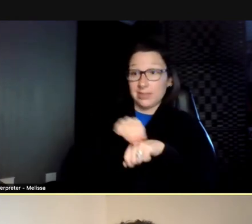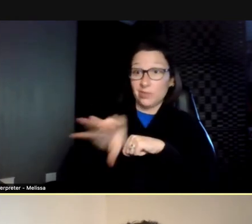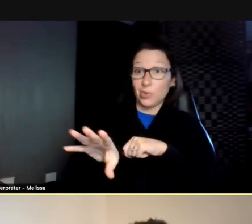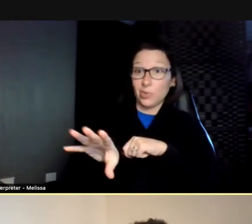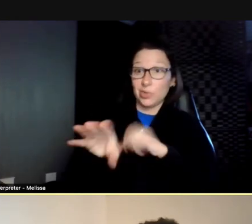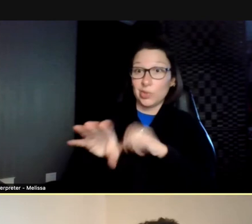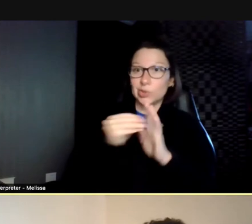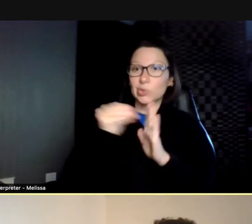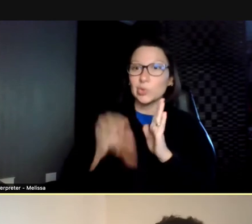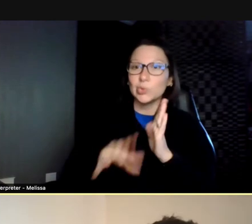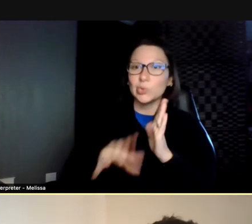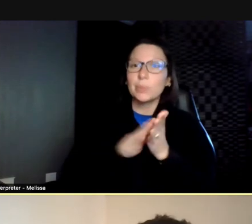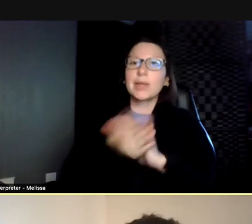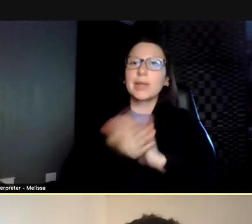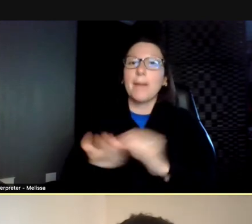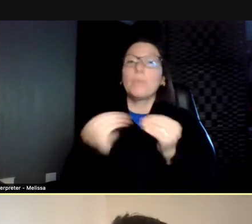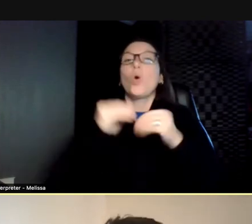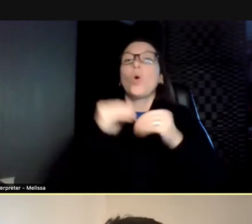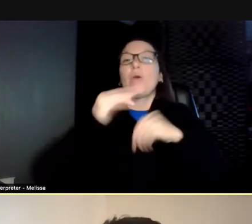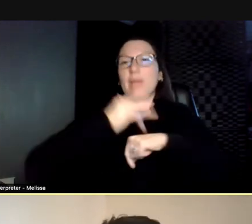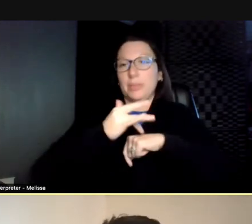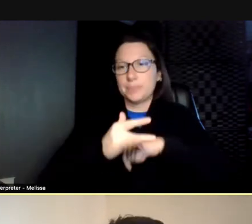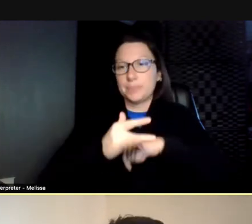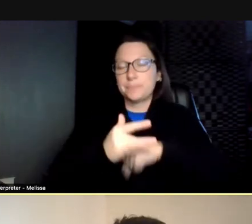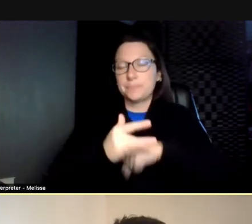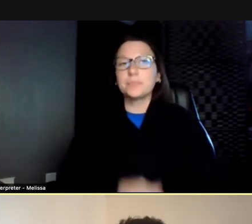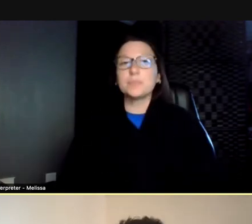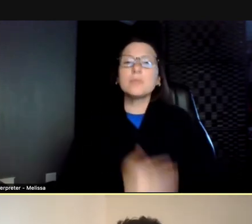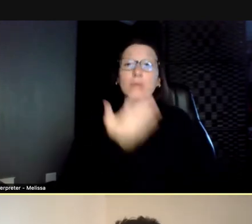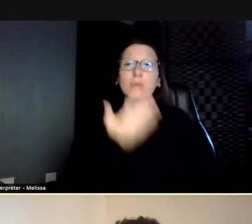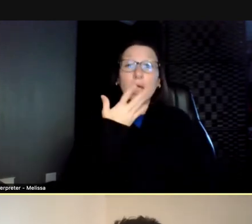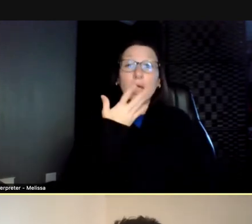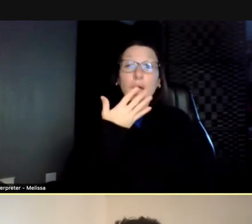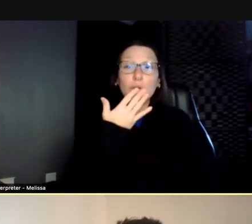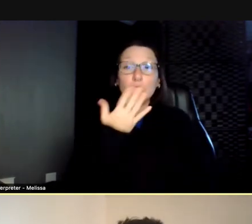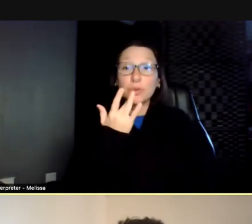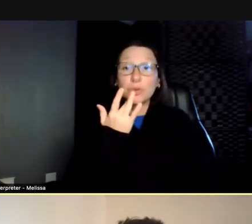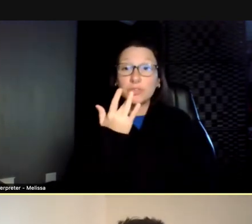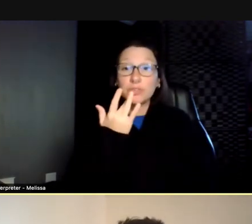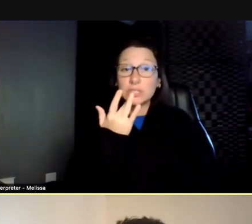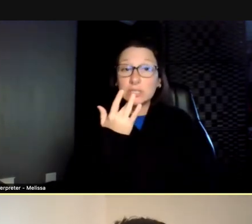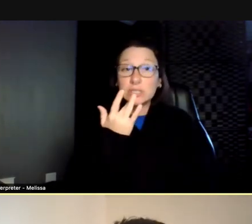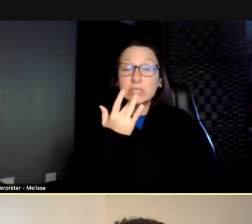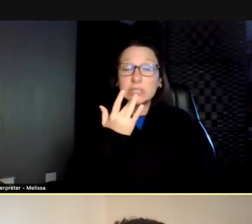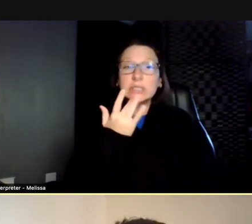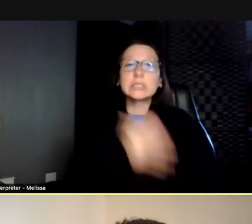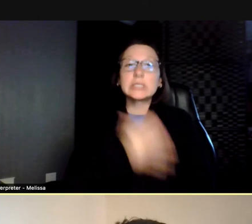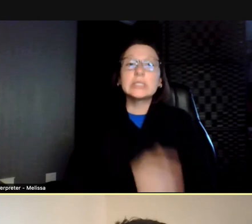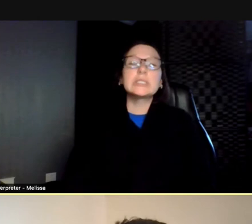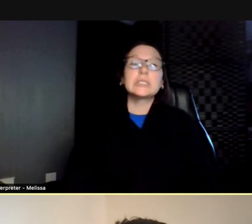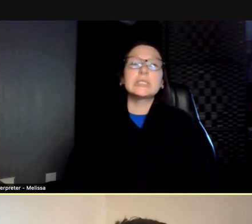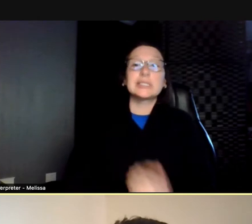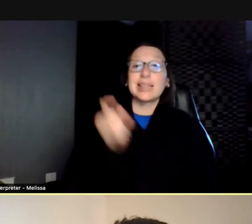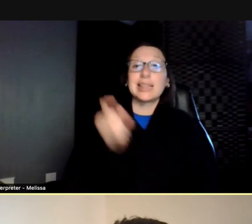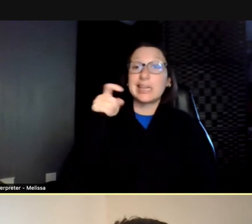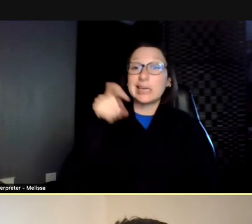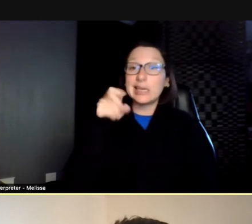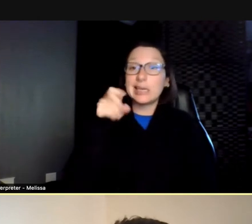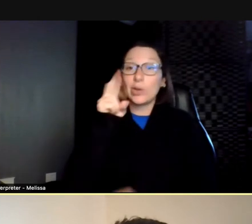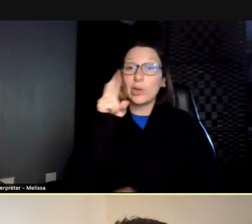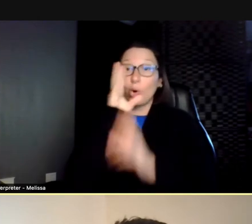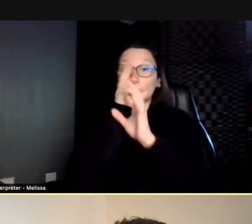student to be more available? Color preferences, need for or attraction to